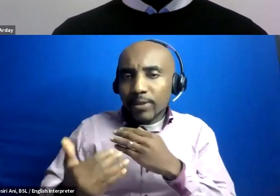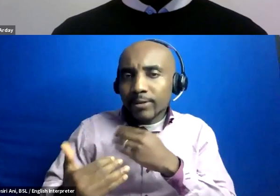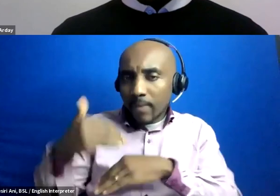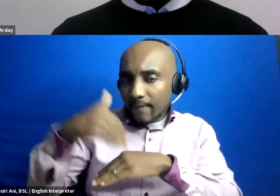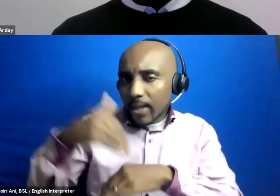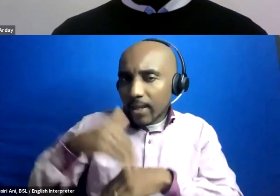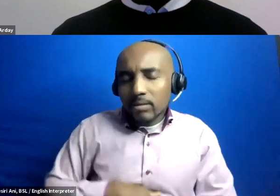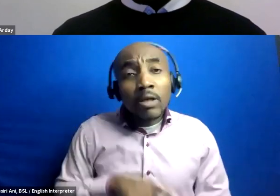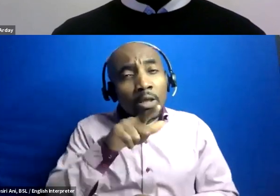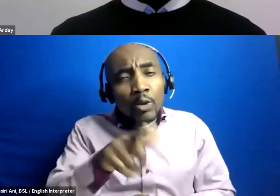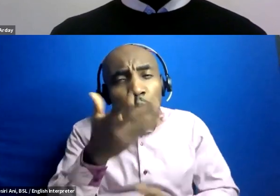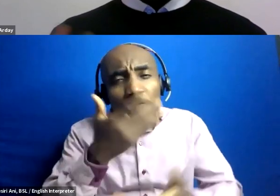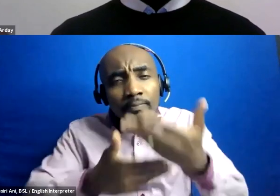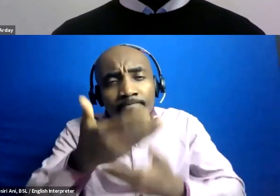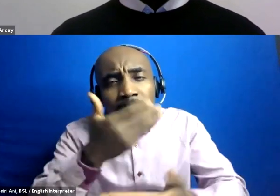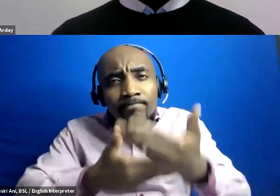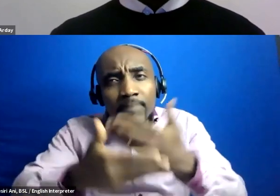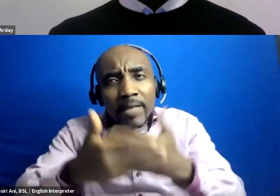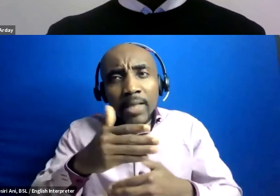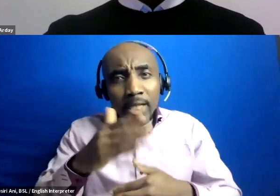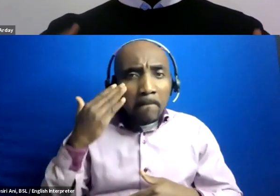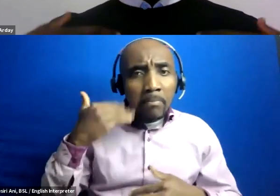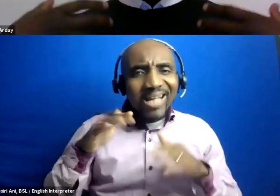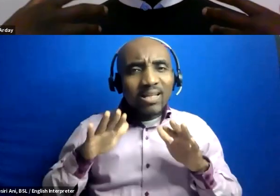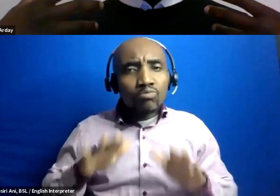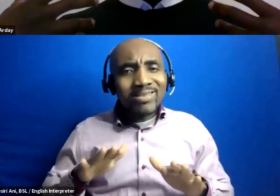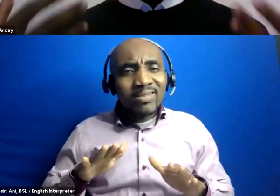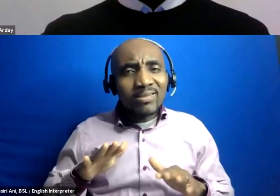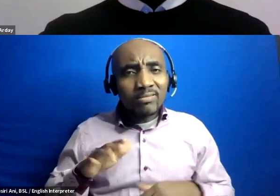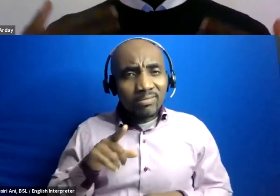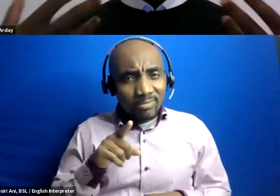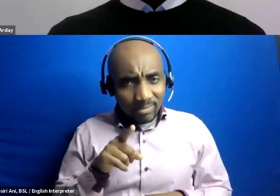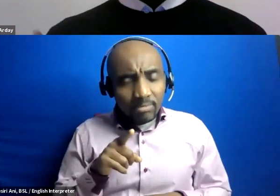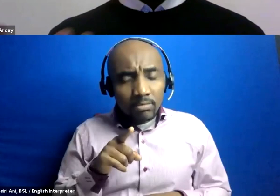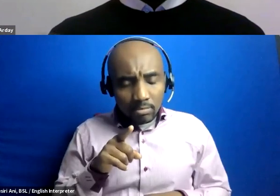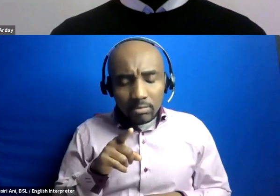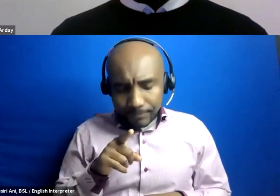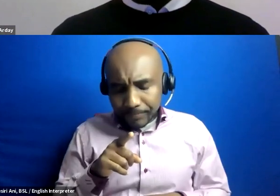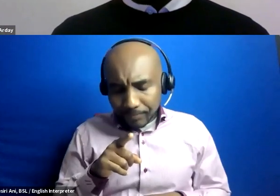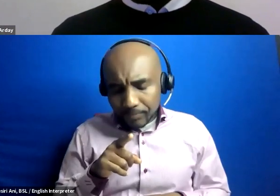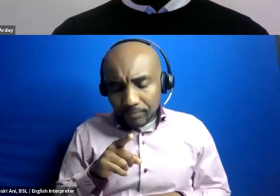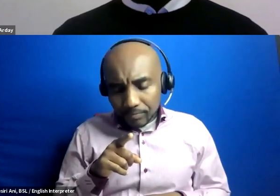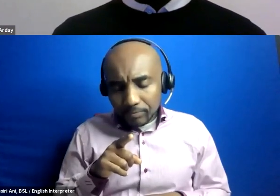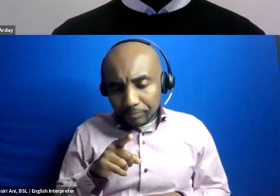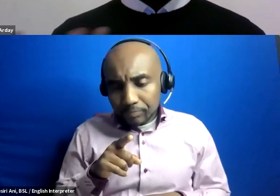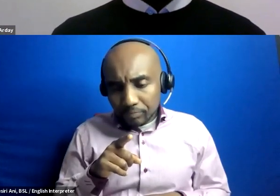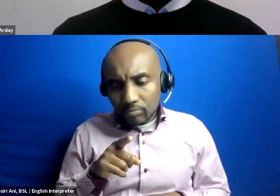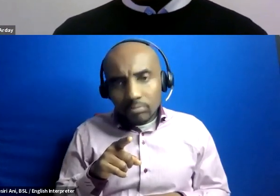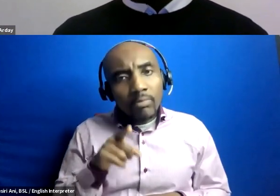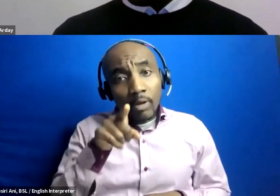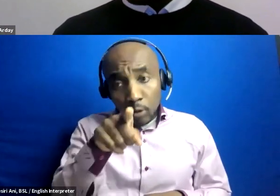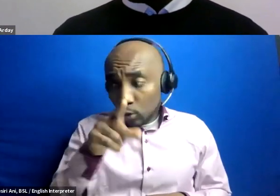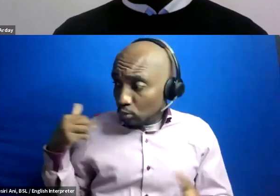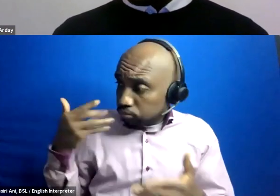how kind of being black in Britain, how that contributed to some of the kind of difficulties